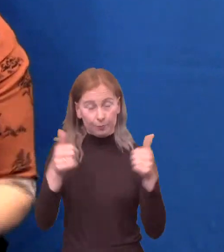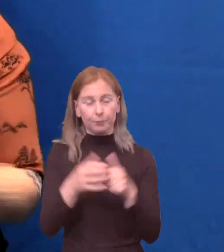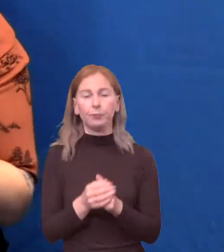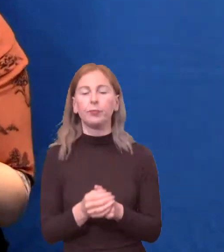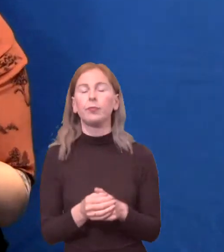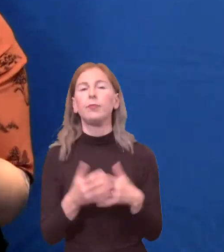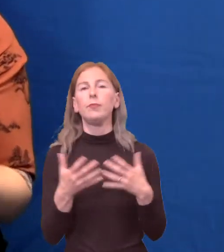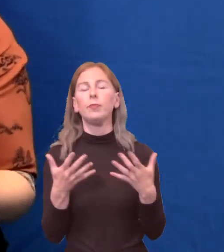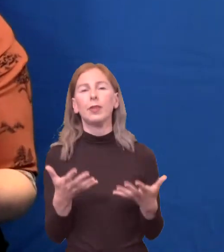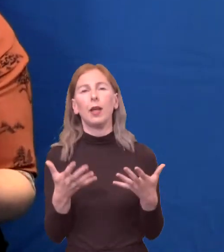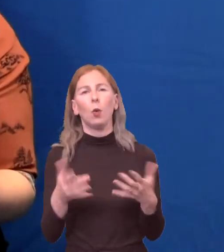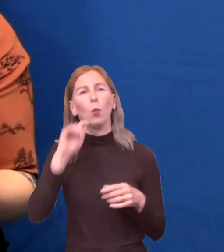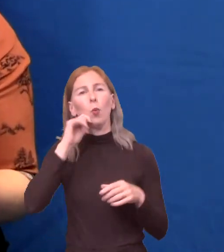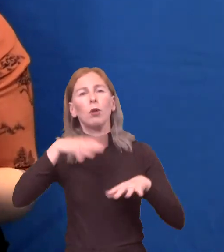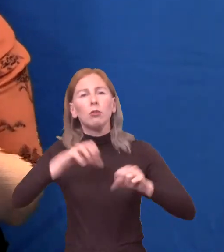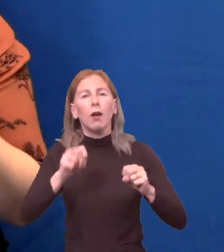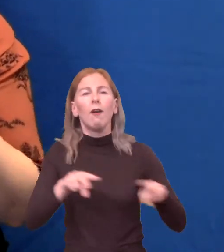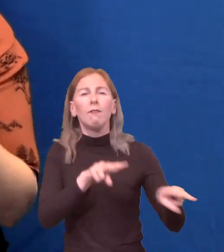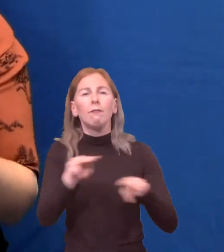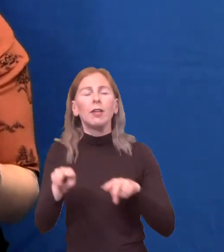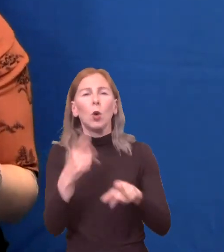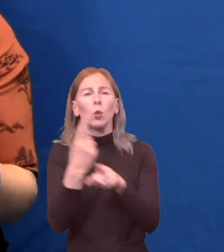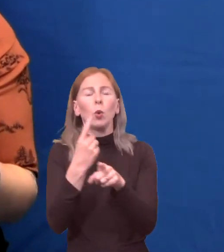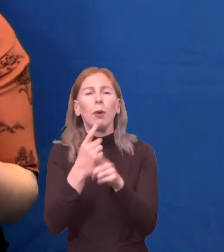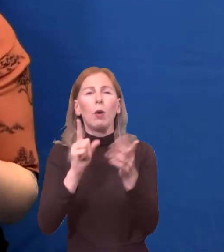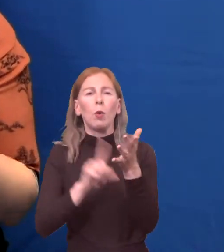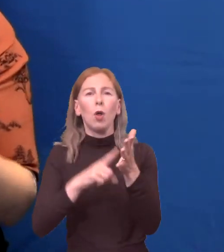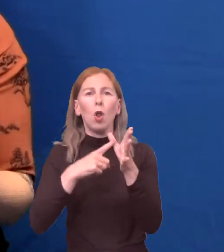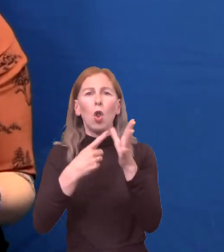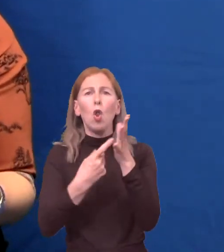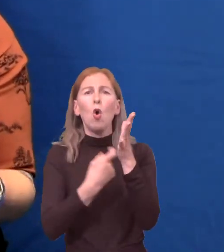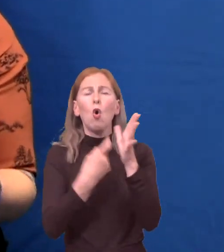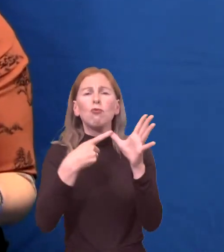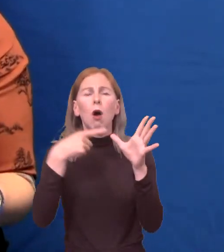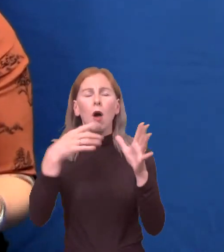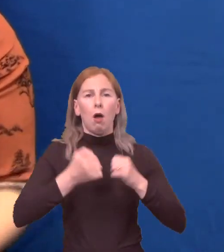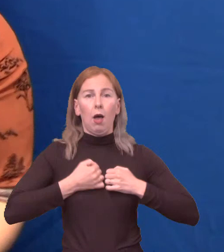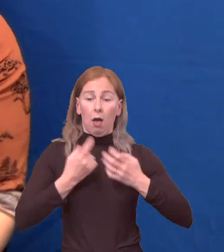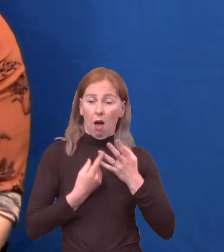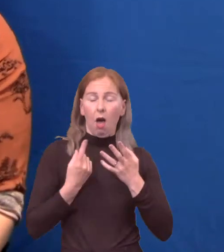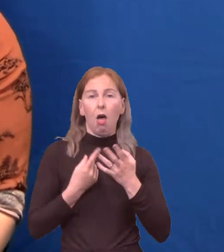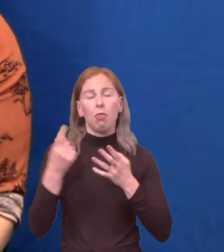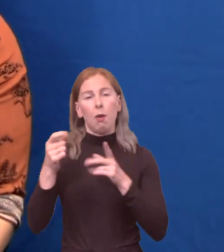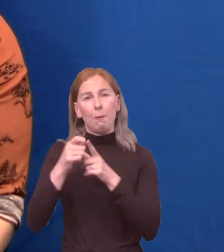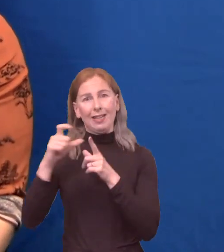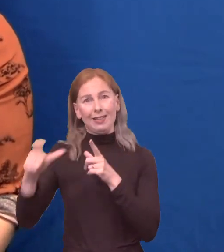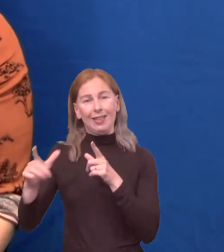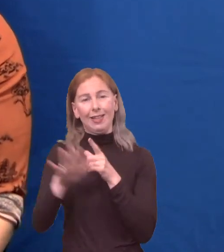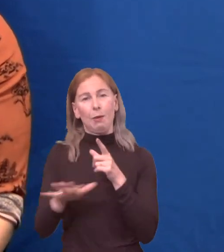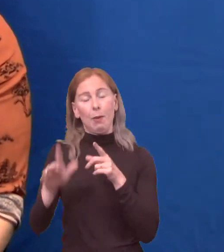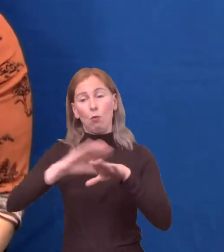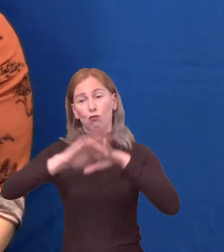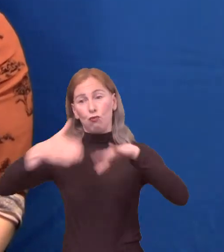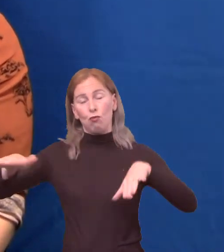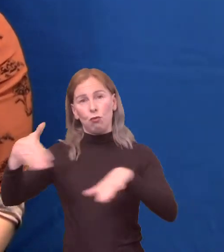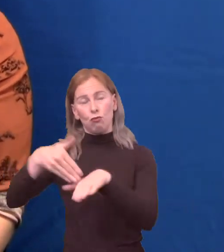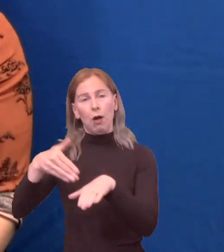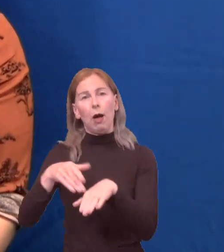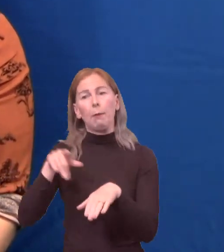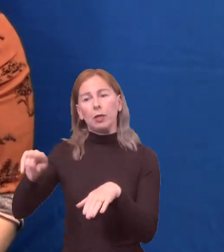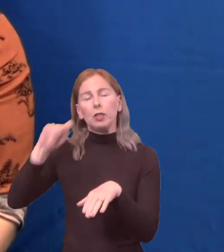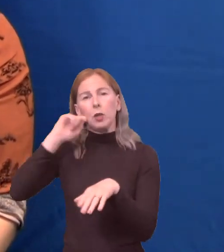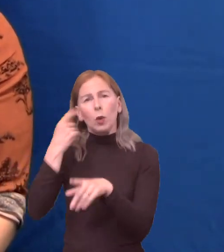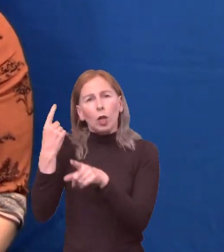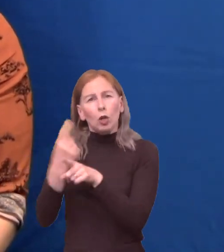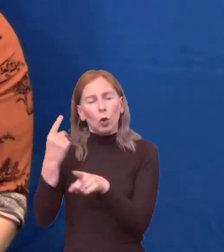Laura, talking to you about livestock worrying. This is a topic we're going to be covering in quite a bit of detail to start with this evening, because it's something we've seen an